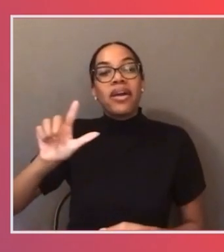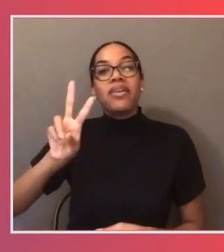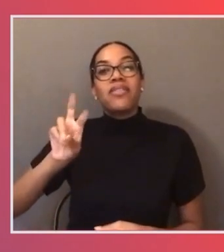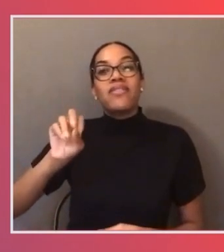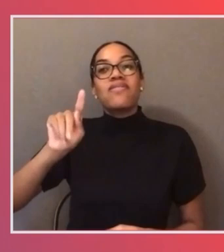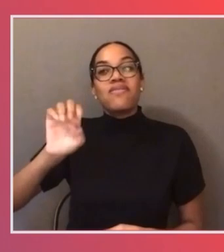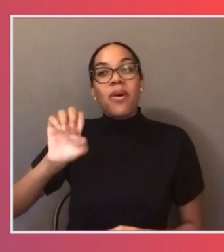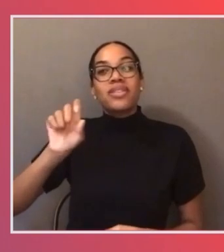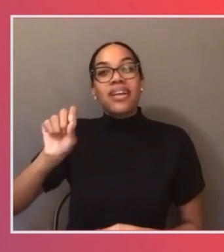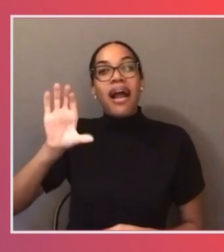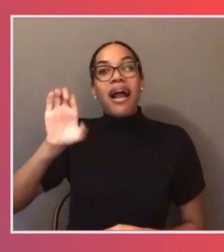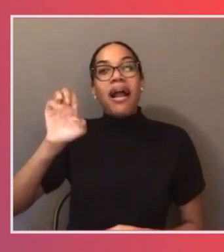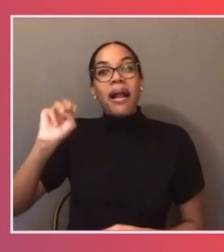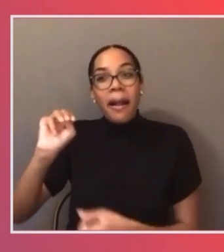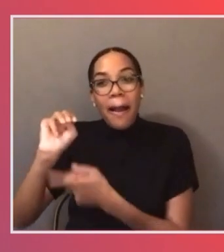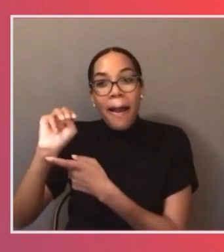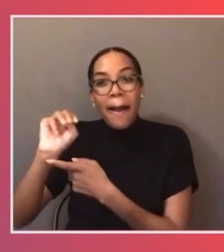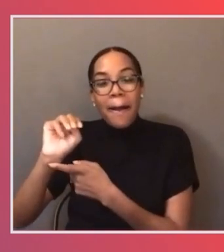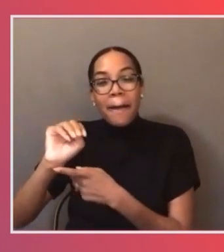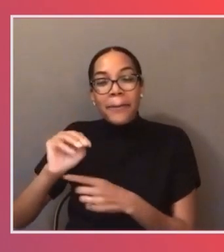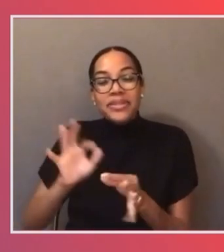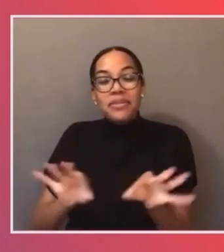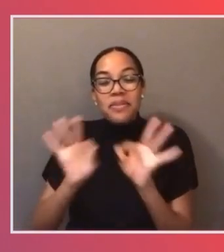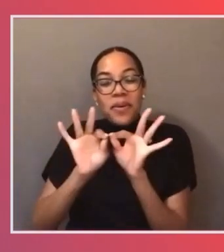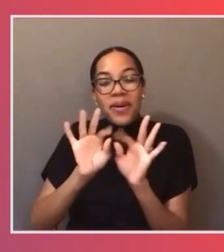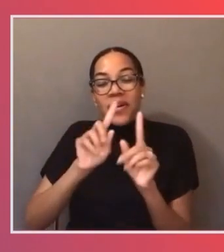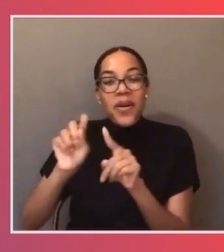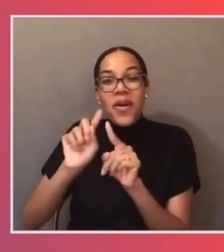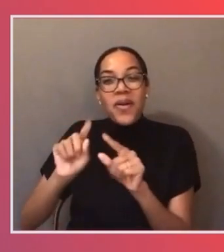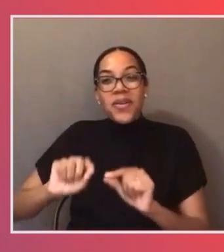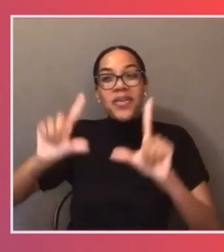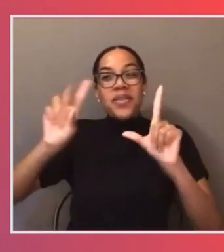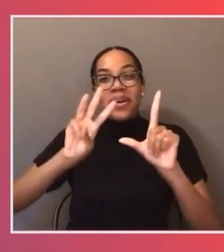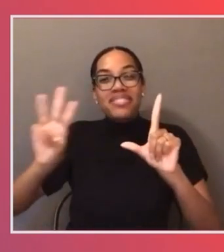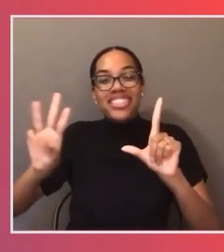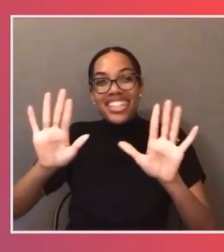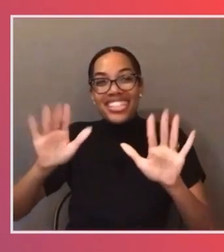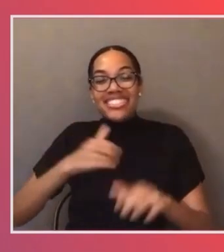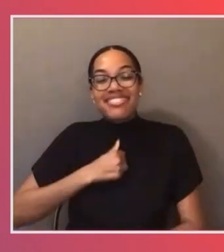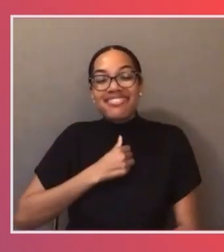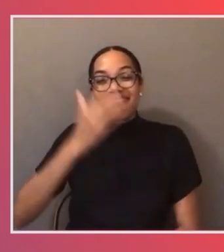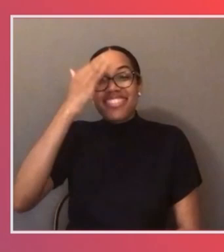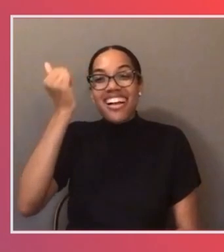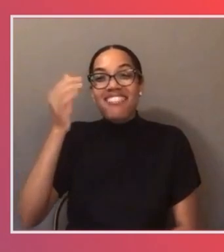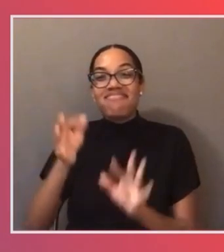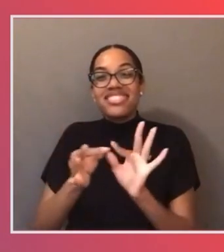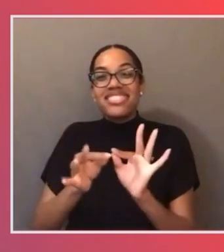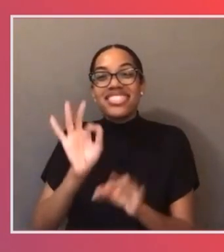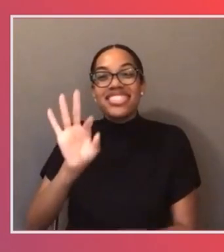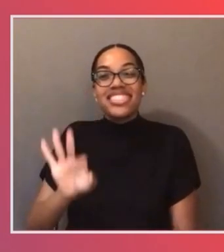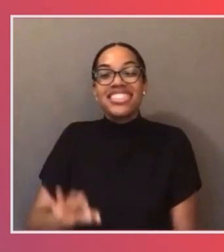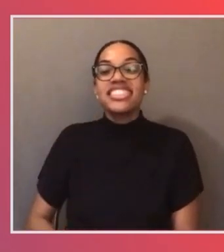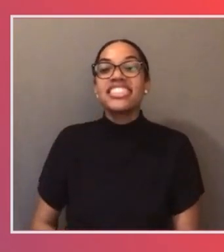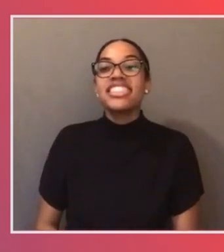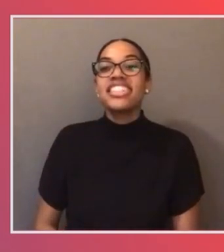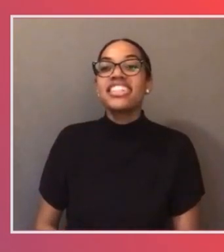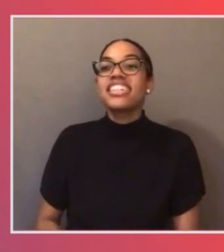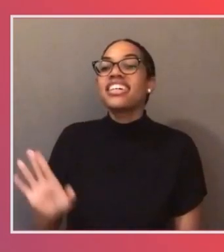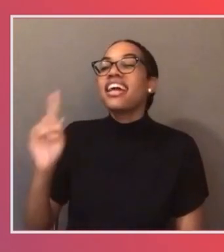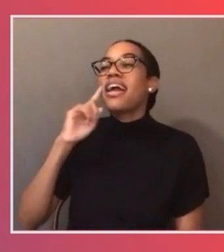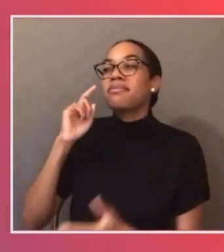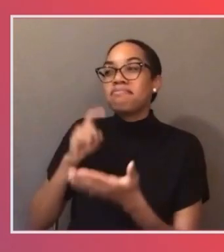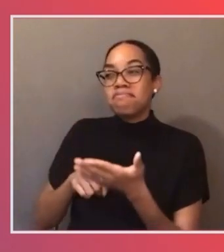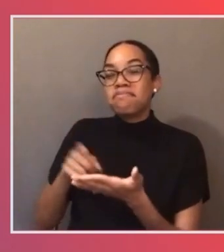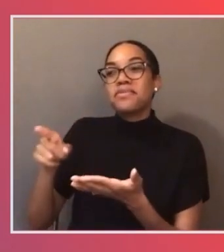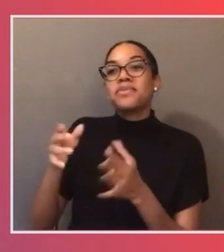iwillvote.com. Yes. And I know you mentioned Chadwick, and I just want to say that, you